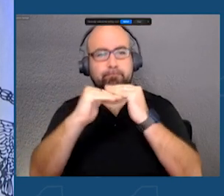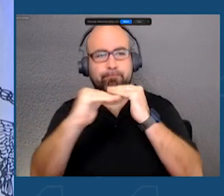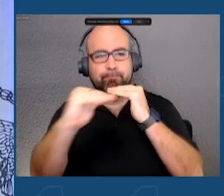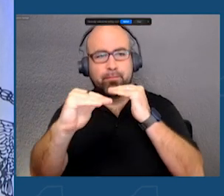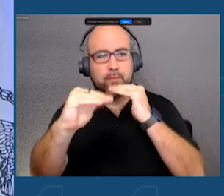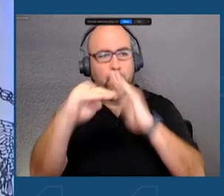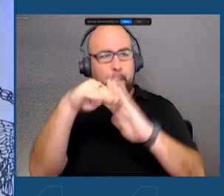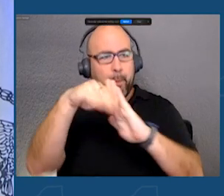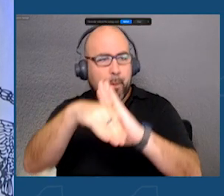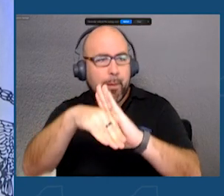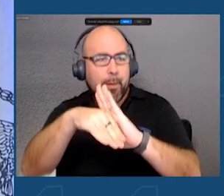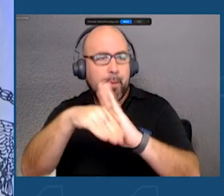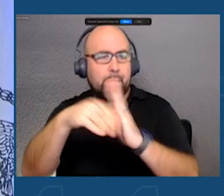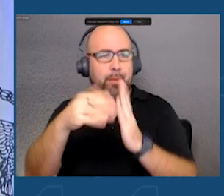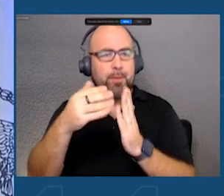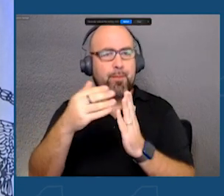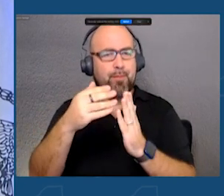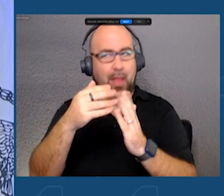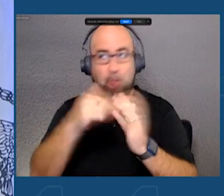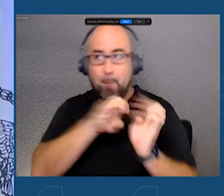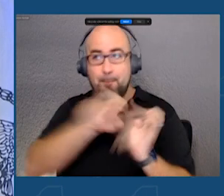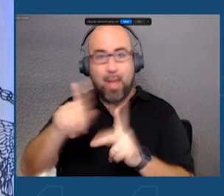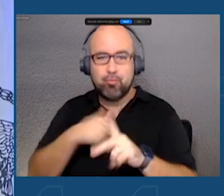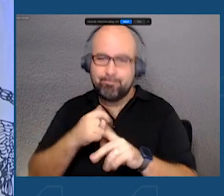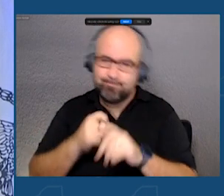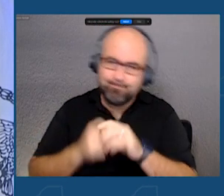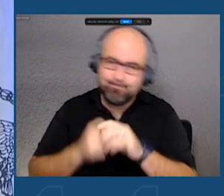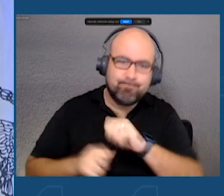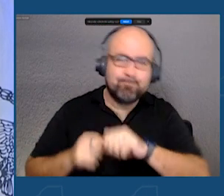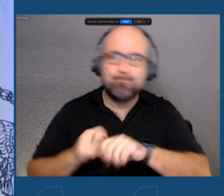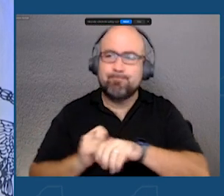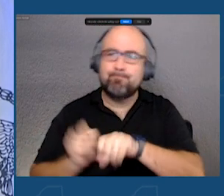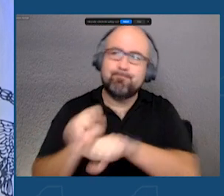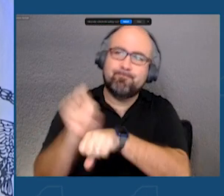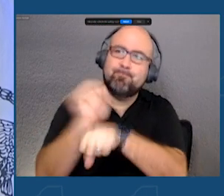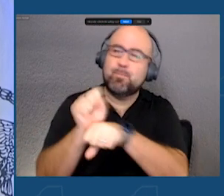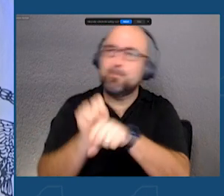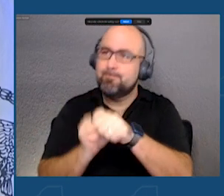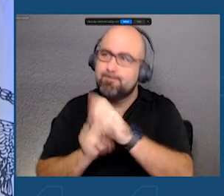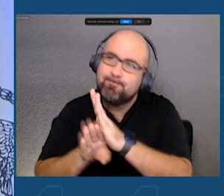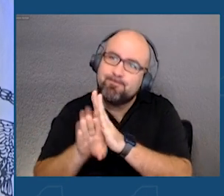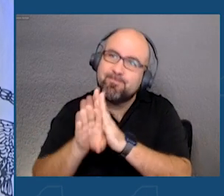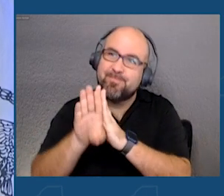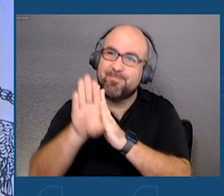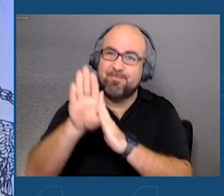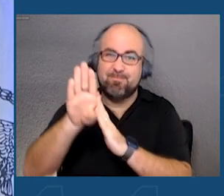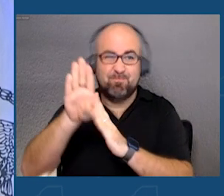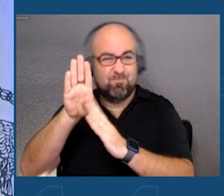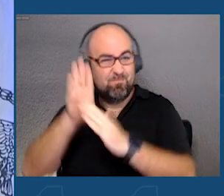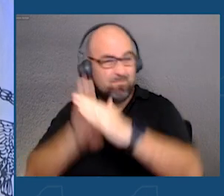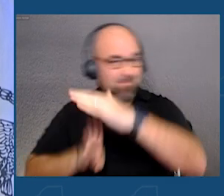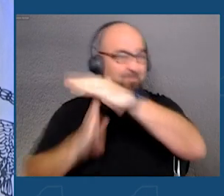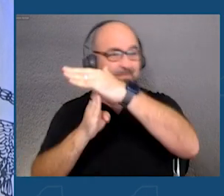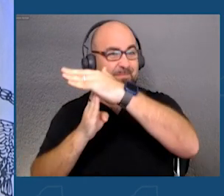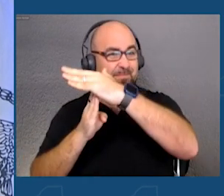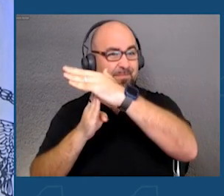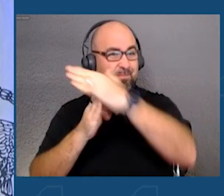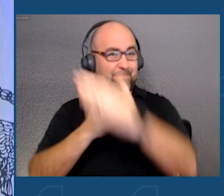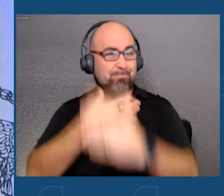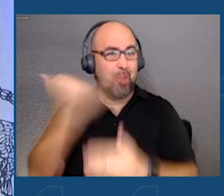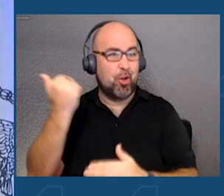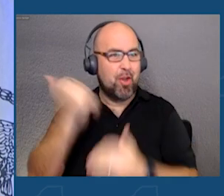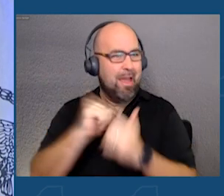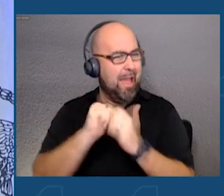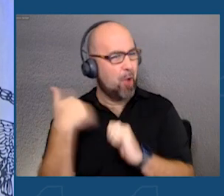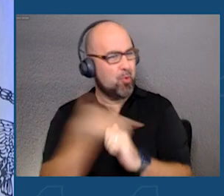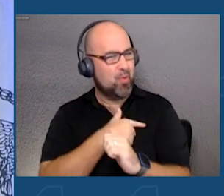to climbing the mountain, the summit, where we all will meet together. But how do we adapt to these new